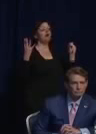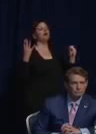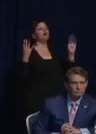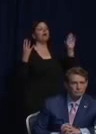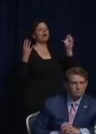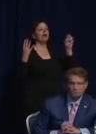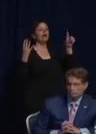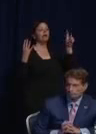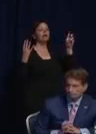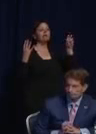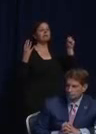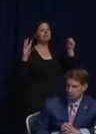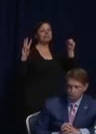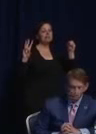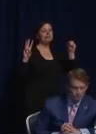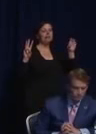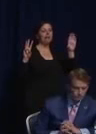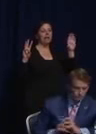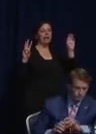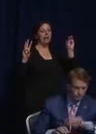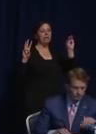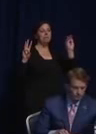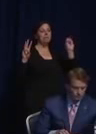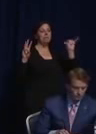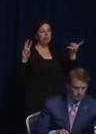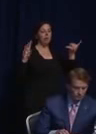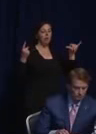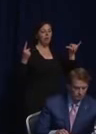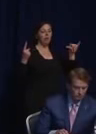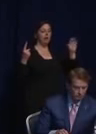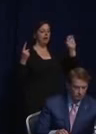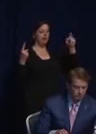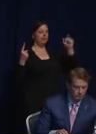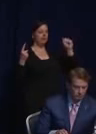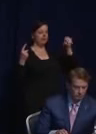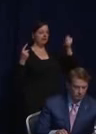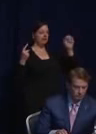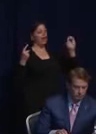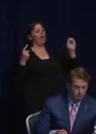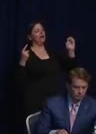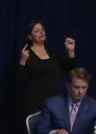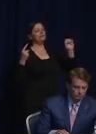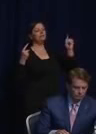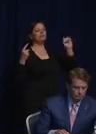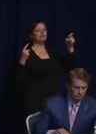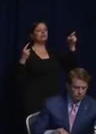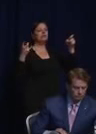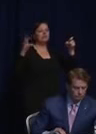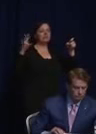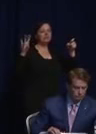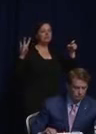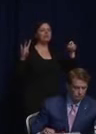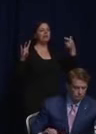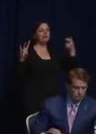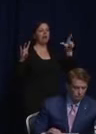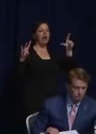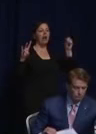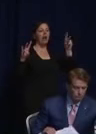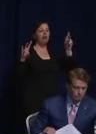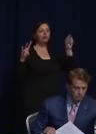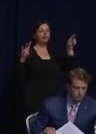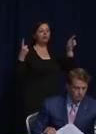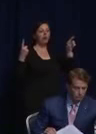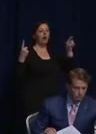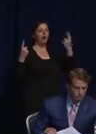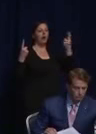6, Cape May, 1, Essex, 17, Gloucester, 1, Hudson, 20, Hunterdon,